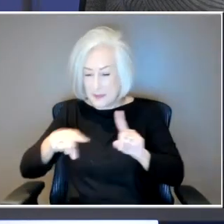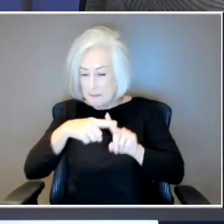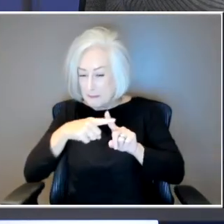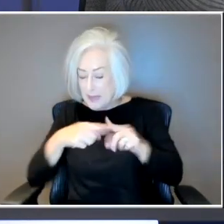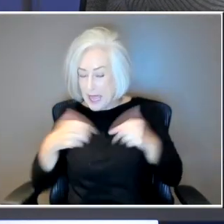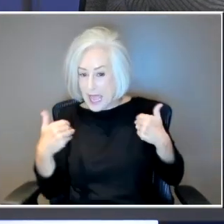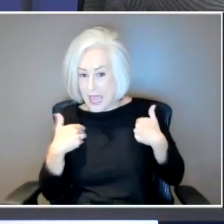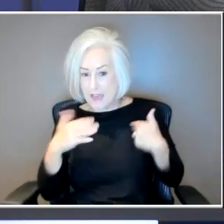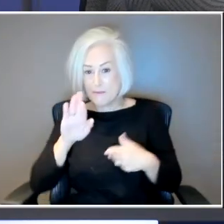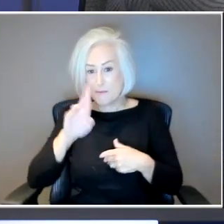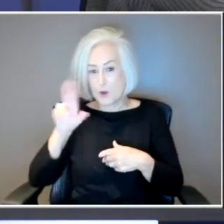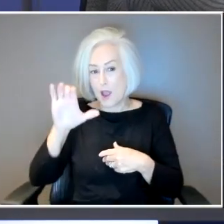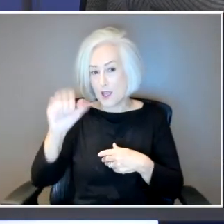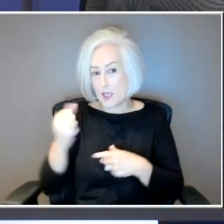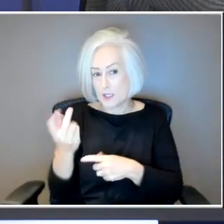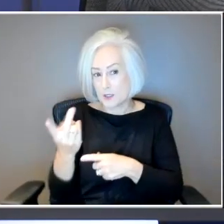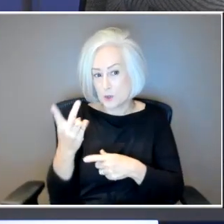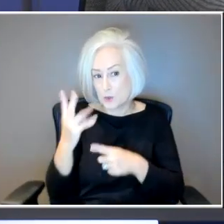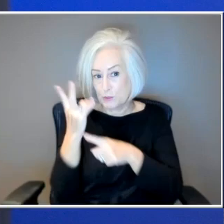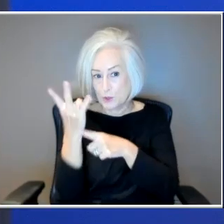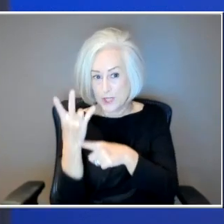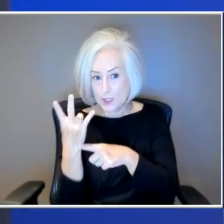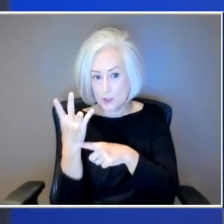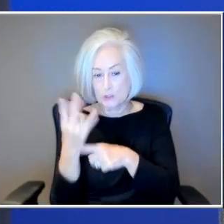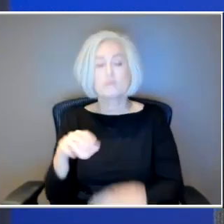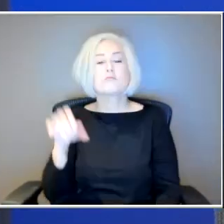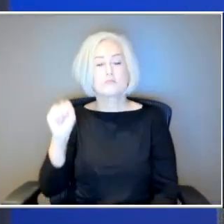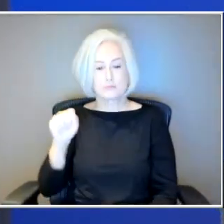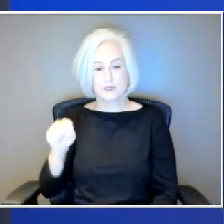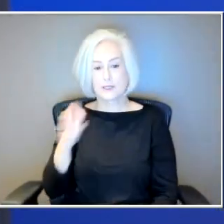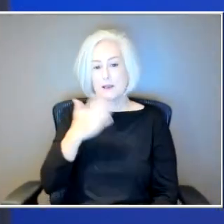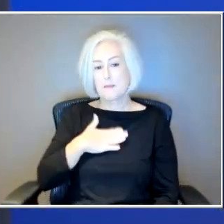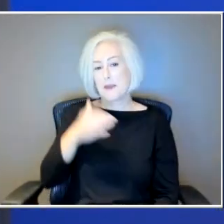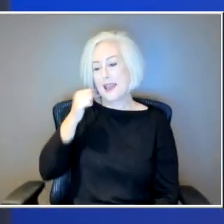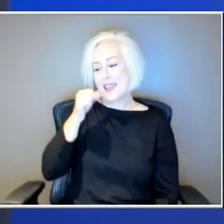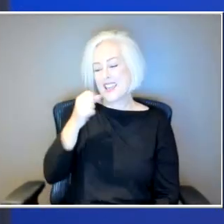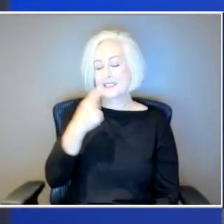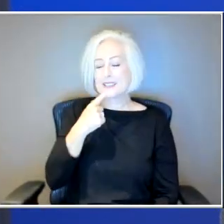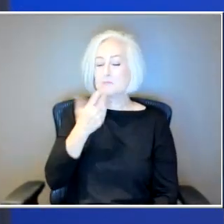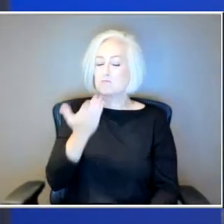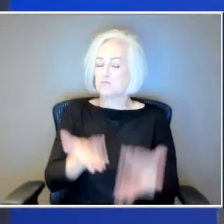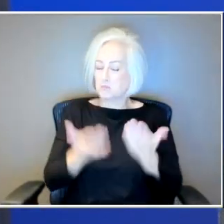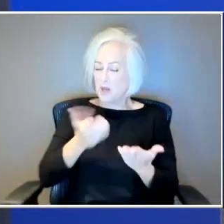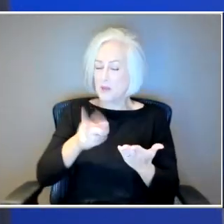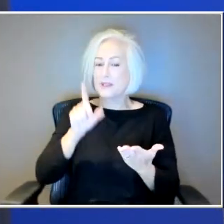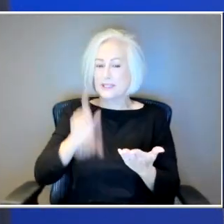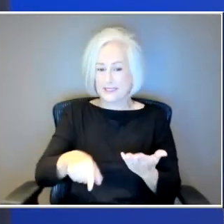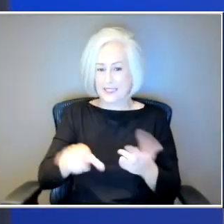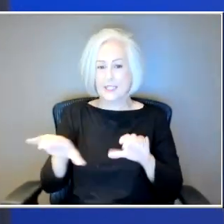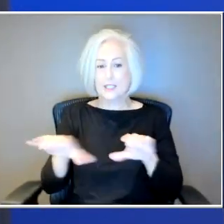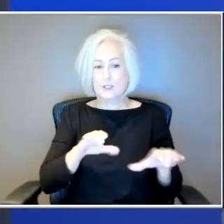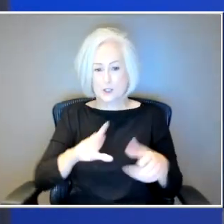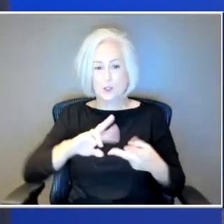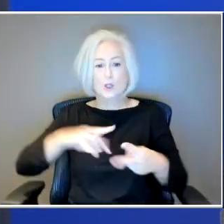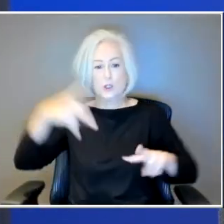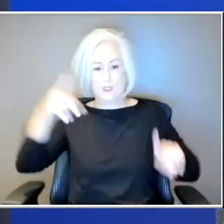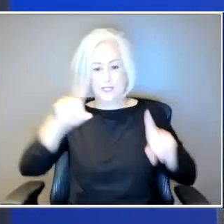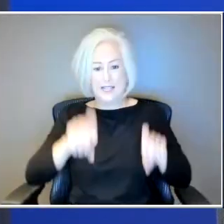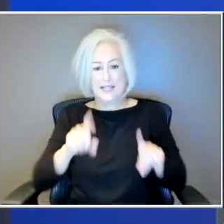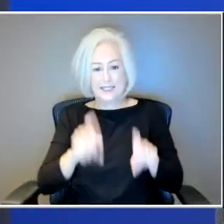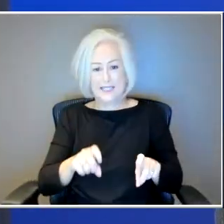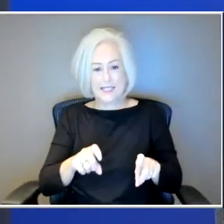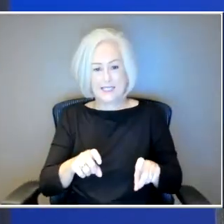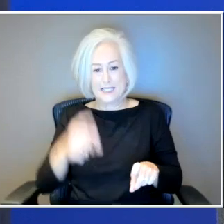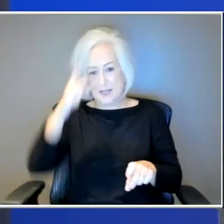BRCA2 gene mutation? Yes. After my aunt had told me you should look into genetic testing based off of what my doctors told me, I was like, that means